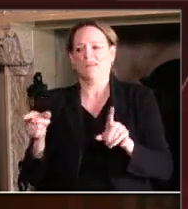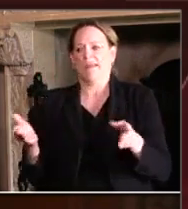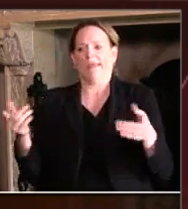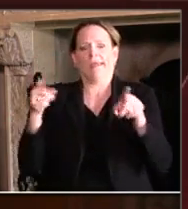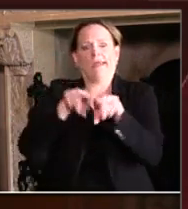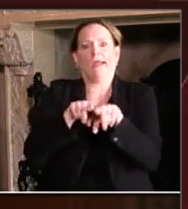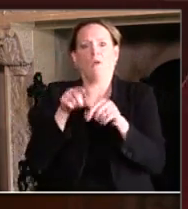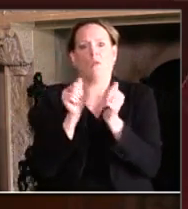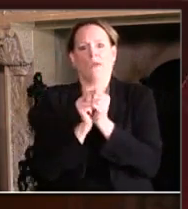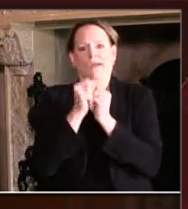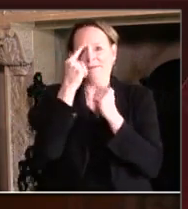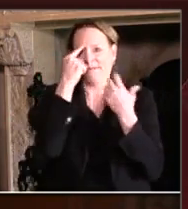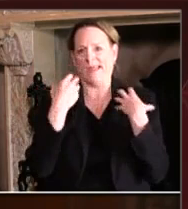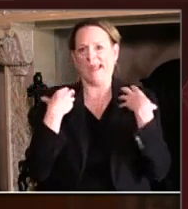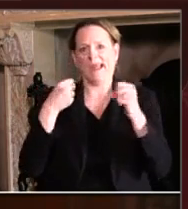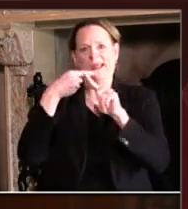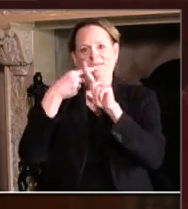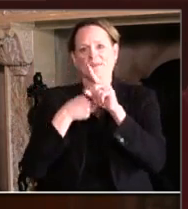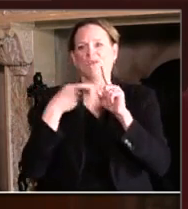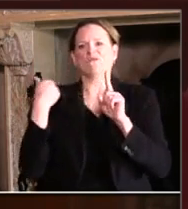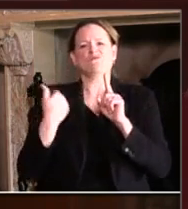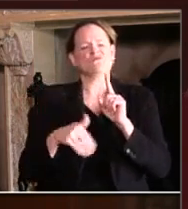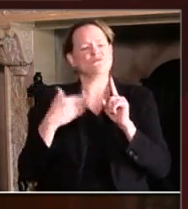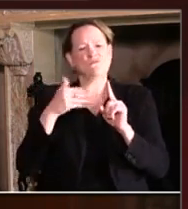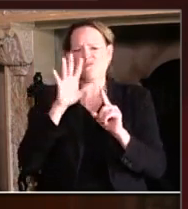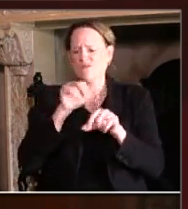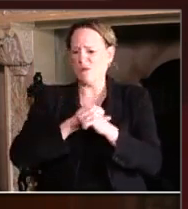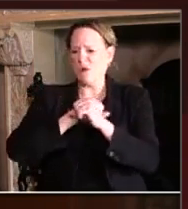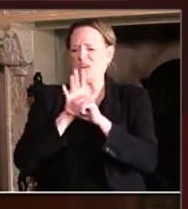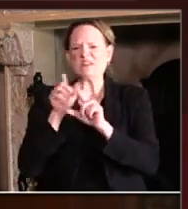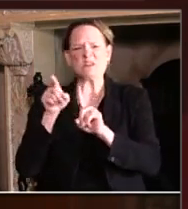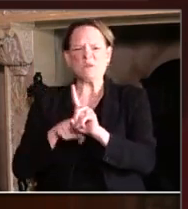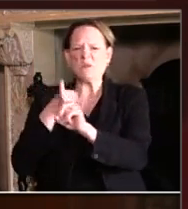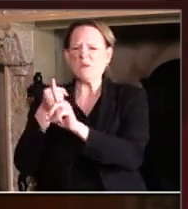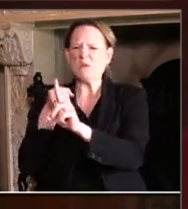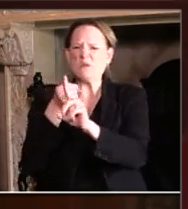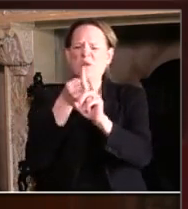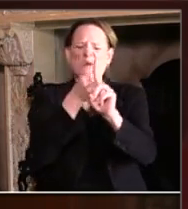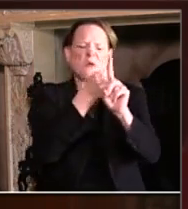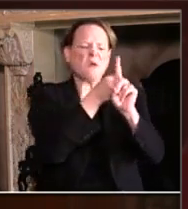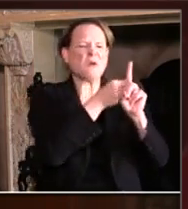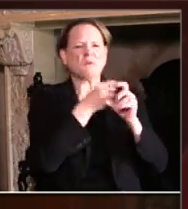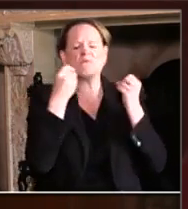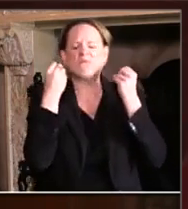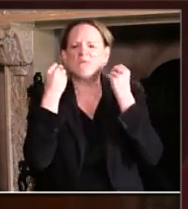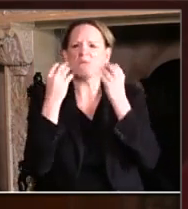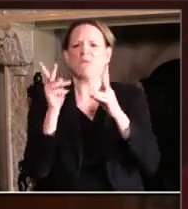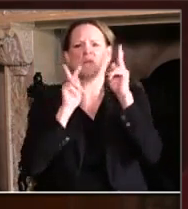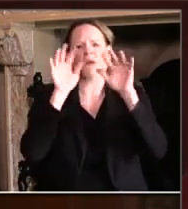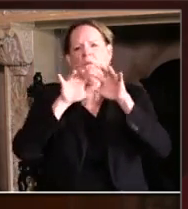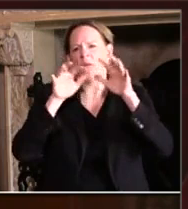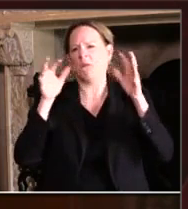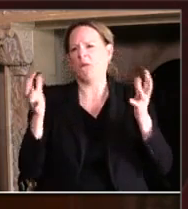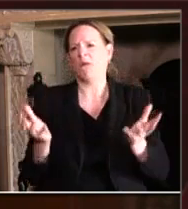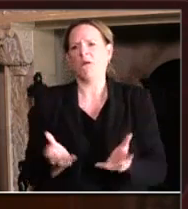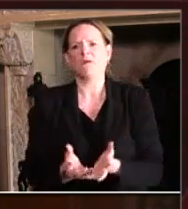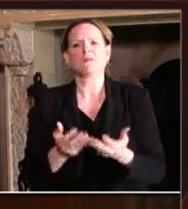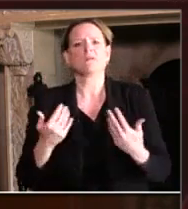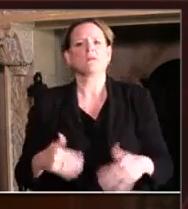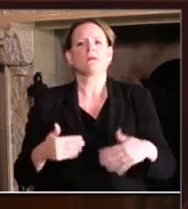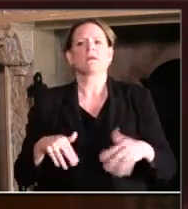the mental health of people around the globe, as well as right here in Wisconsin, bringing about new anxieties and depression